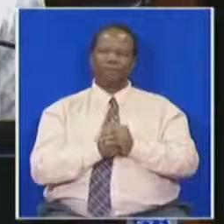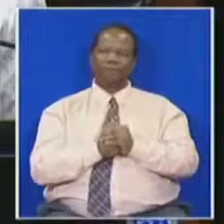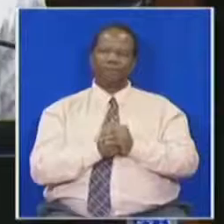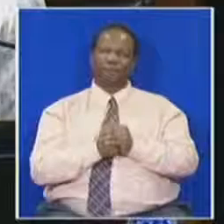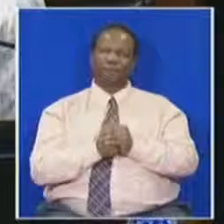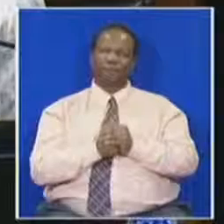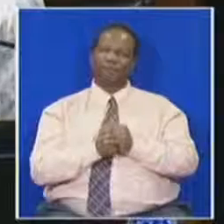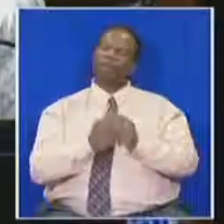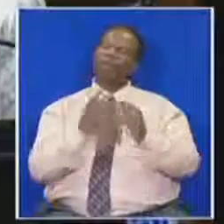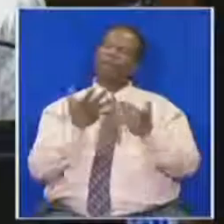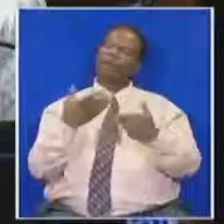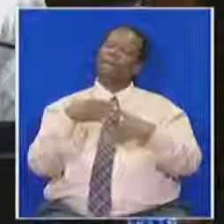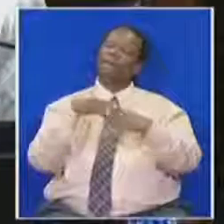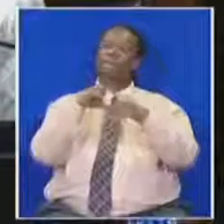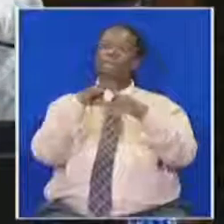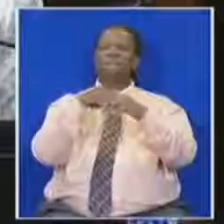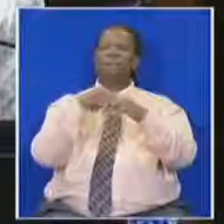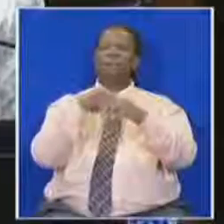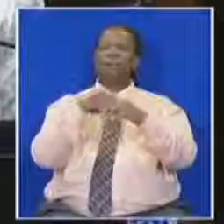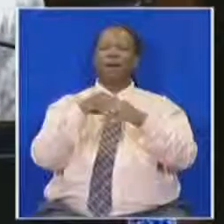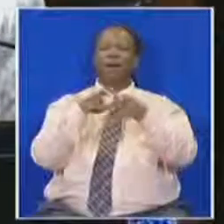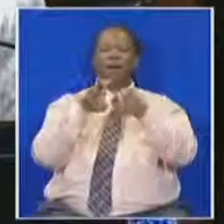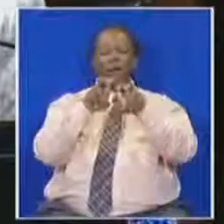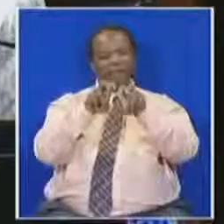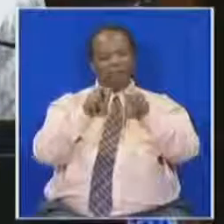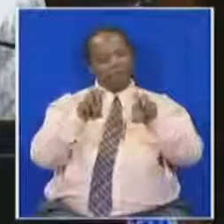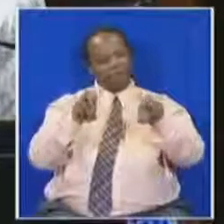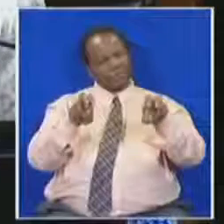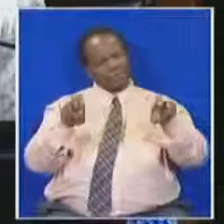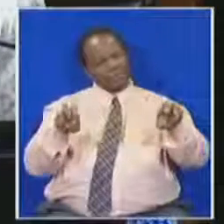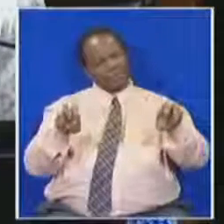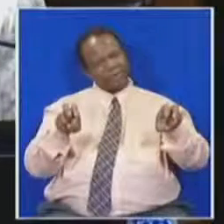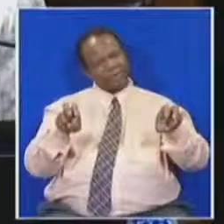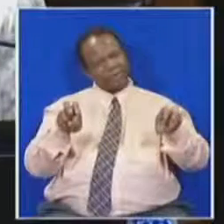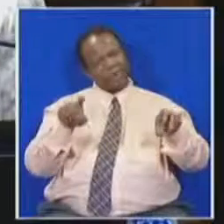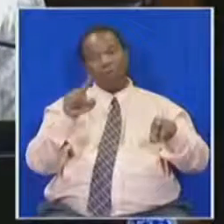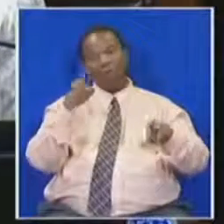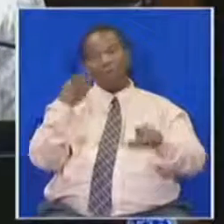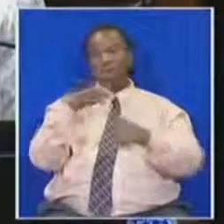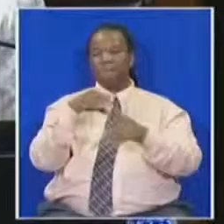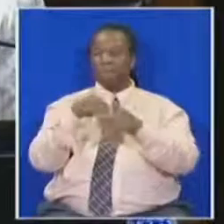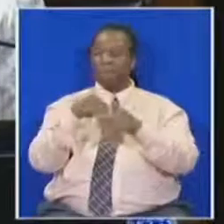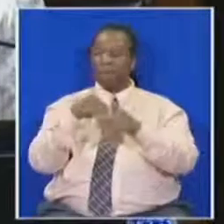Take your seats. We've got a member who wants to make a point of order.